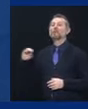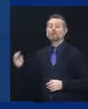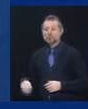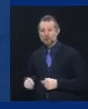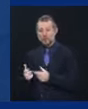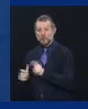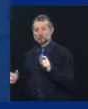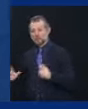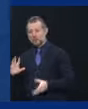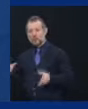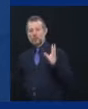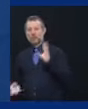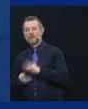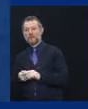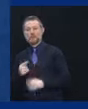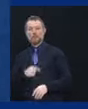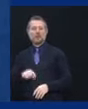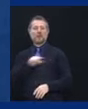of the eligible universe.